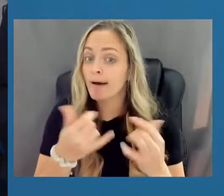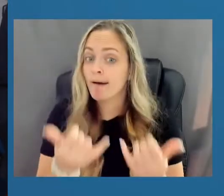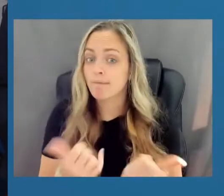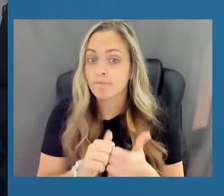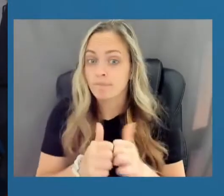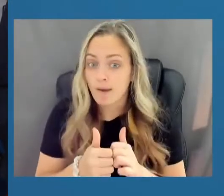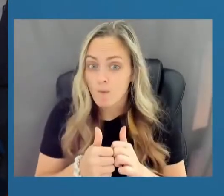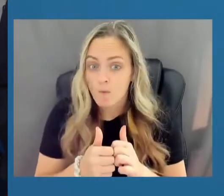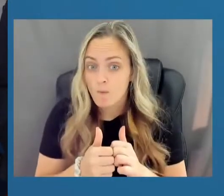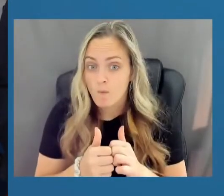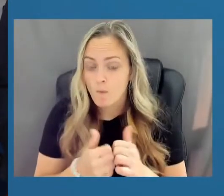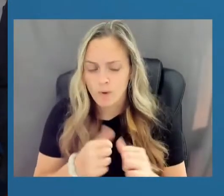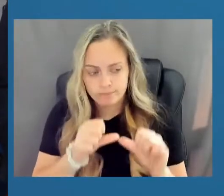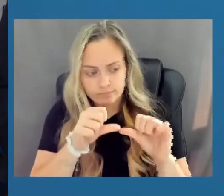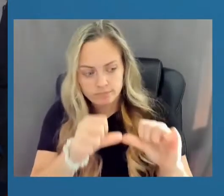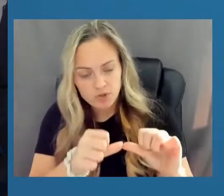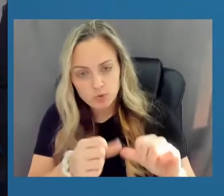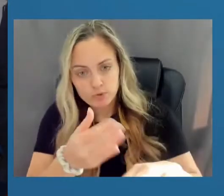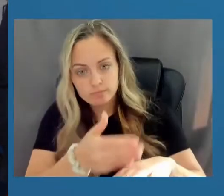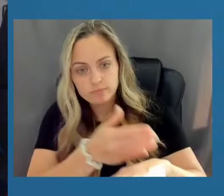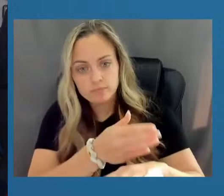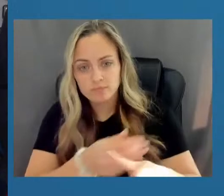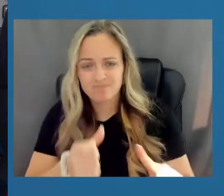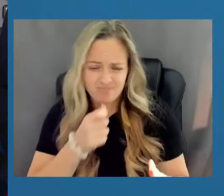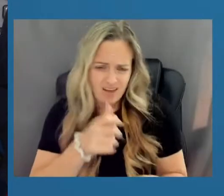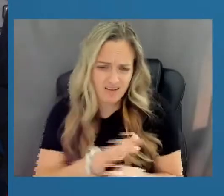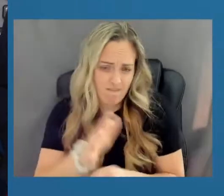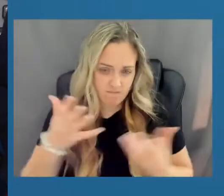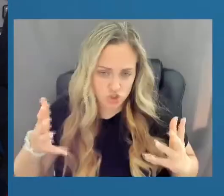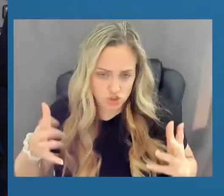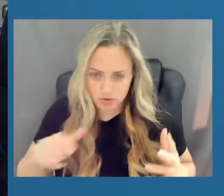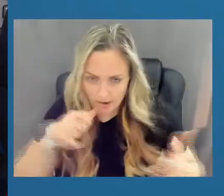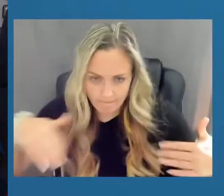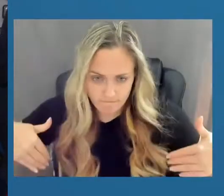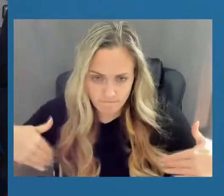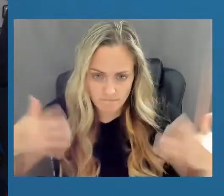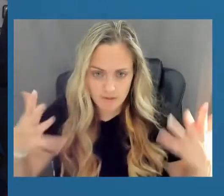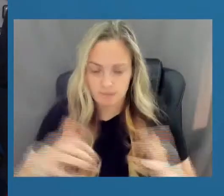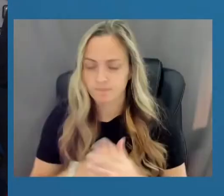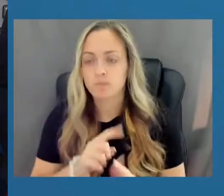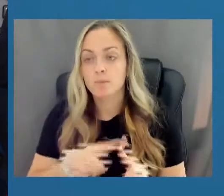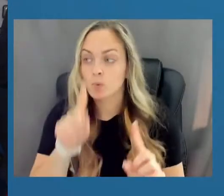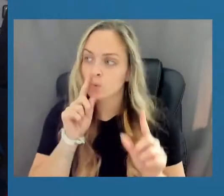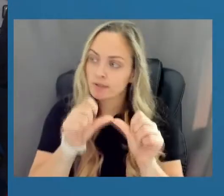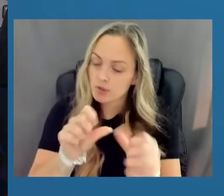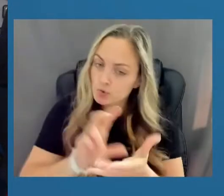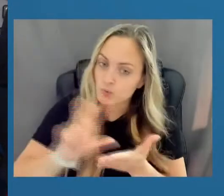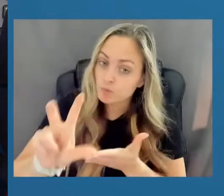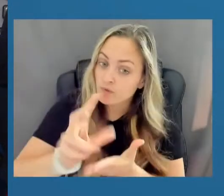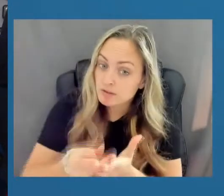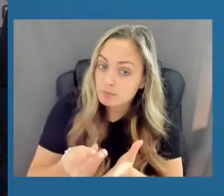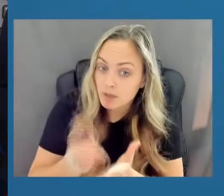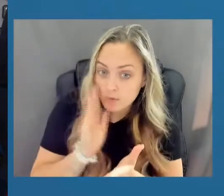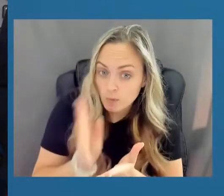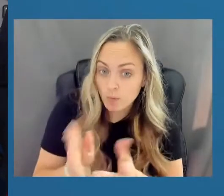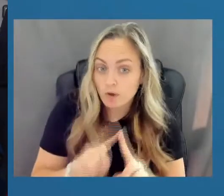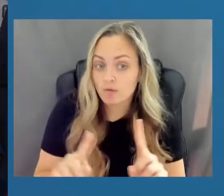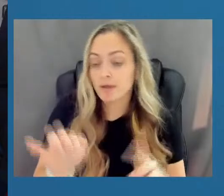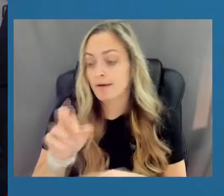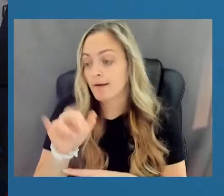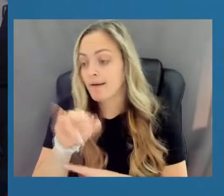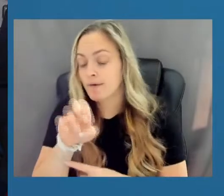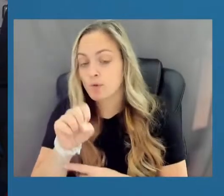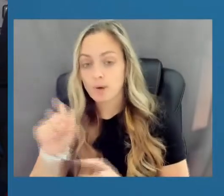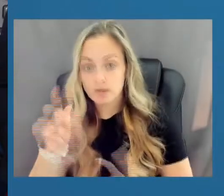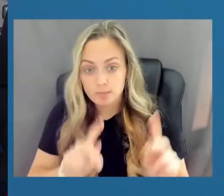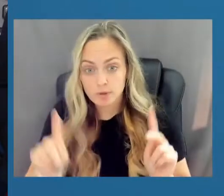continuing. Not saying we've done enough. We're going to continue doing more, making the investments, the enterprising people here who